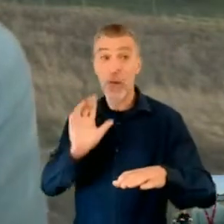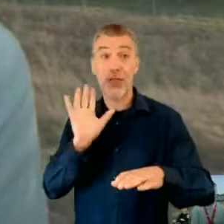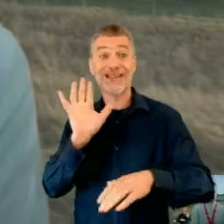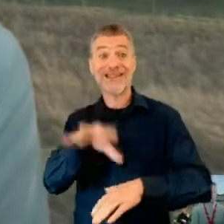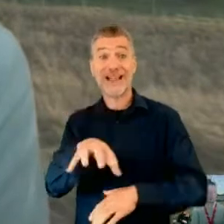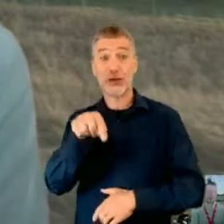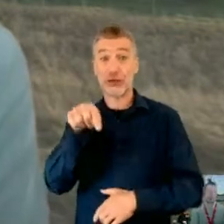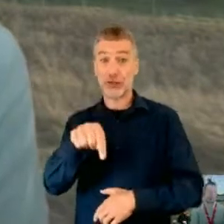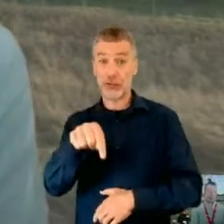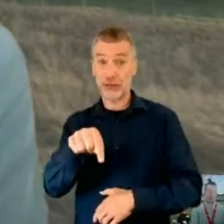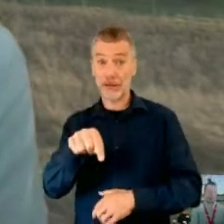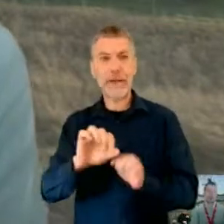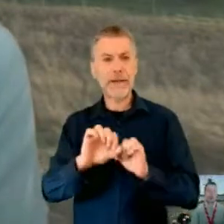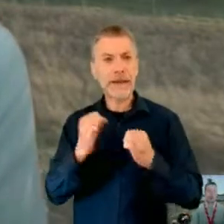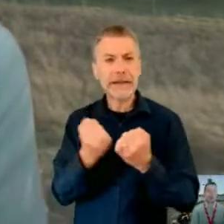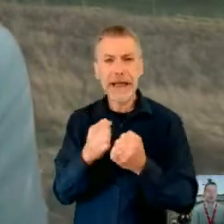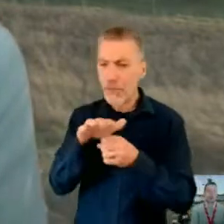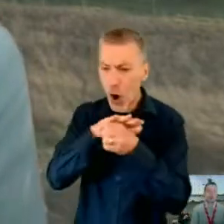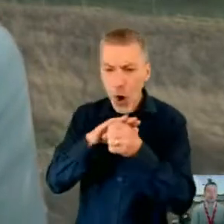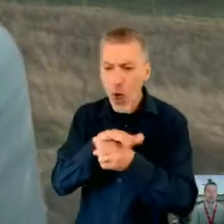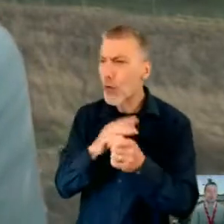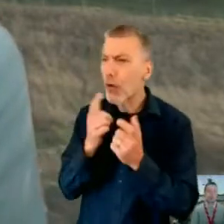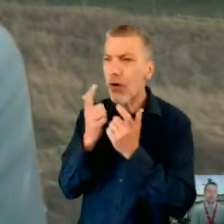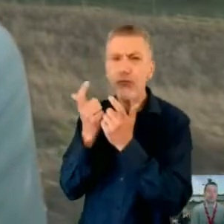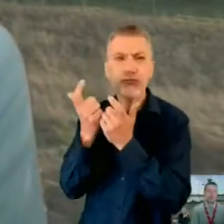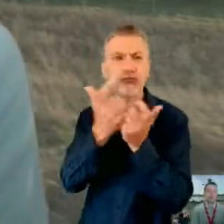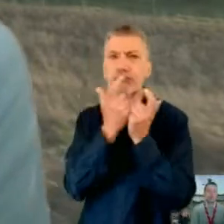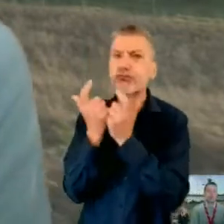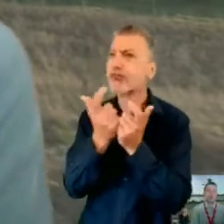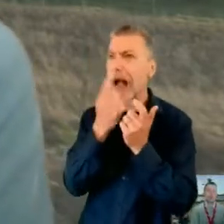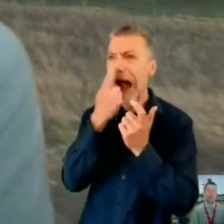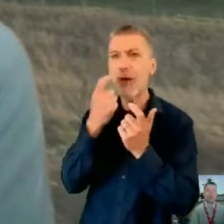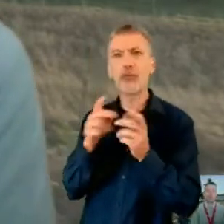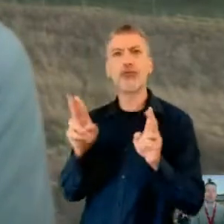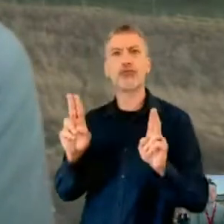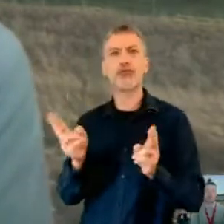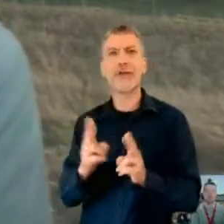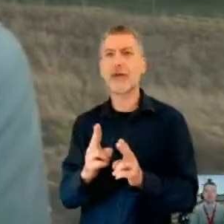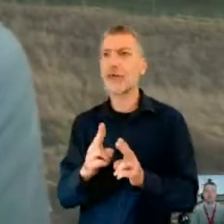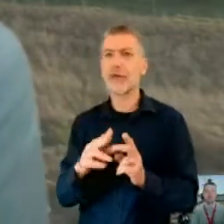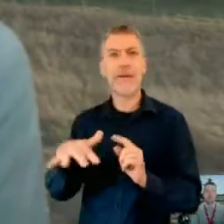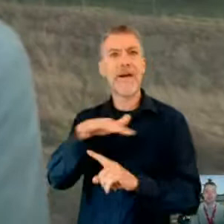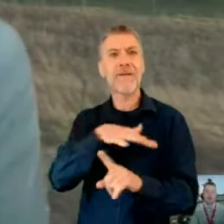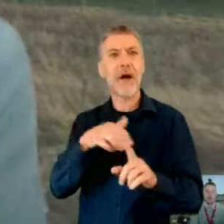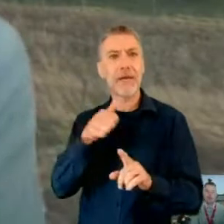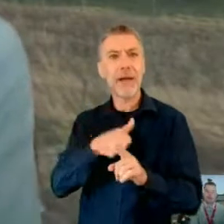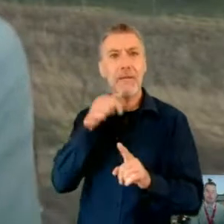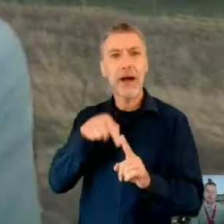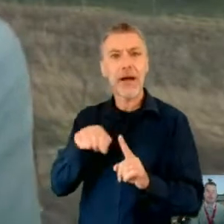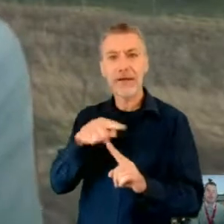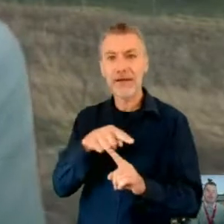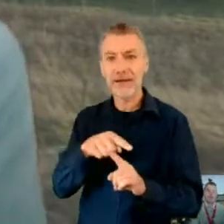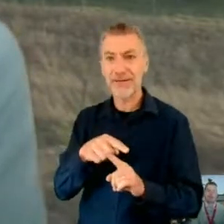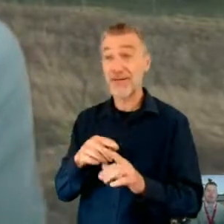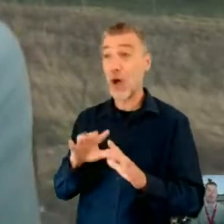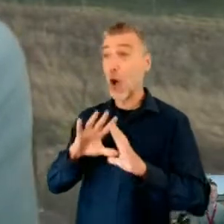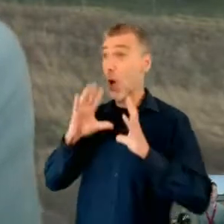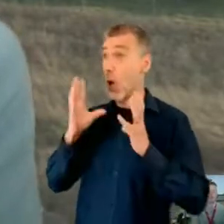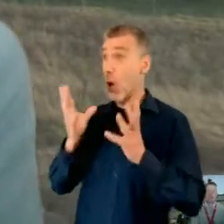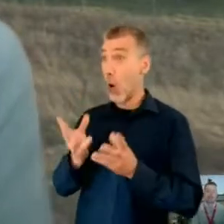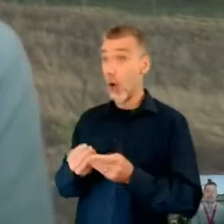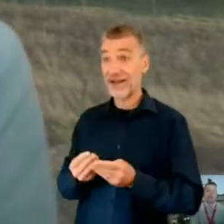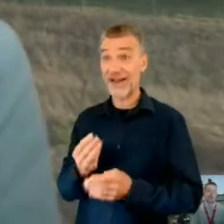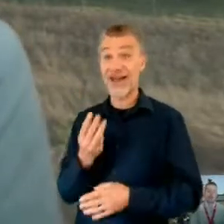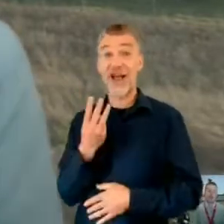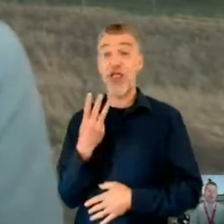to make an improvement and to help us reduce our environmental impact. There's a team of, let's say, 3,000 colleagues, and there's only a few in our